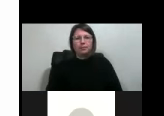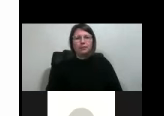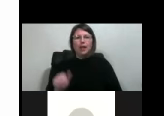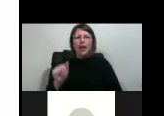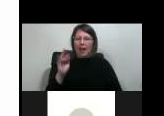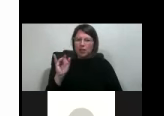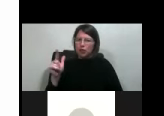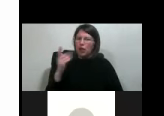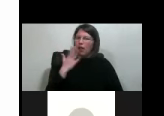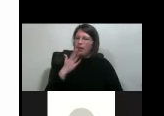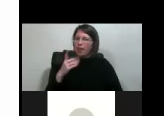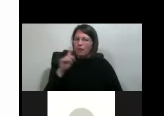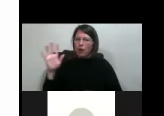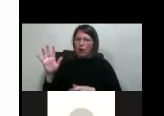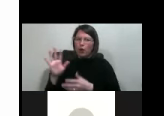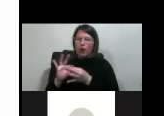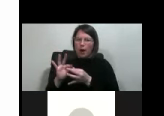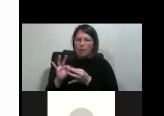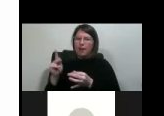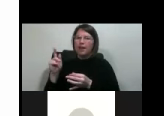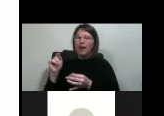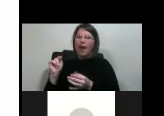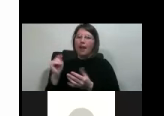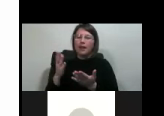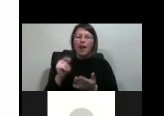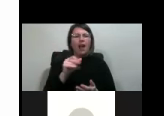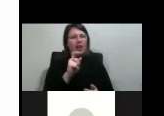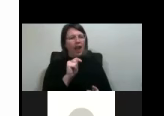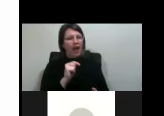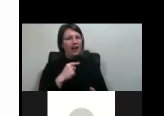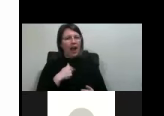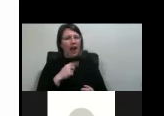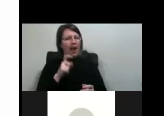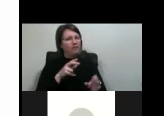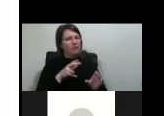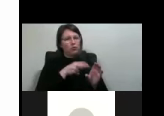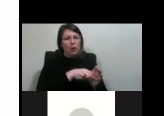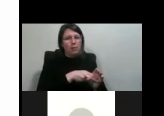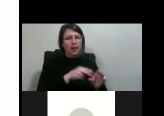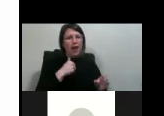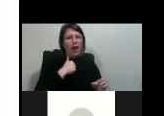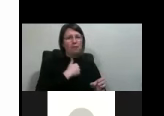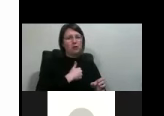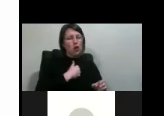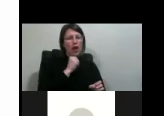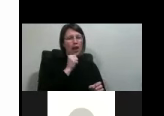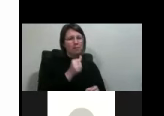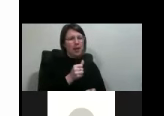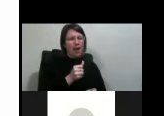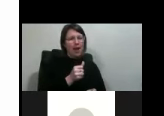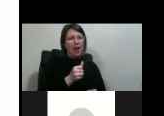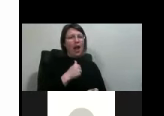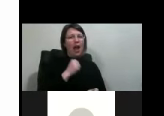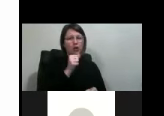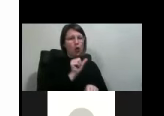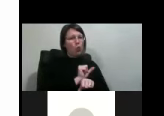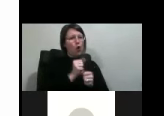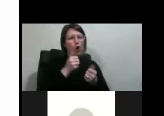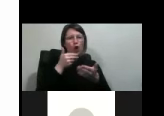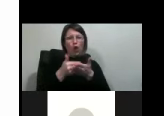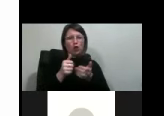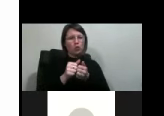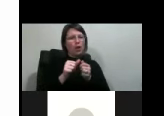Thank you for that comment, Kat. Yeah, I happy to jump in here. I'm sorry that I'm not, I don't work closely with the commuter rail